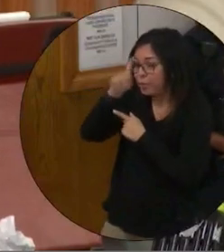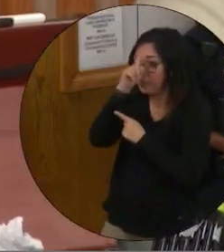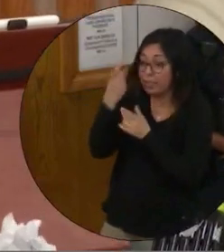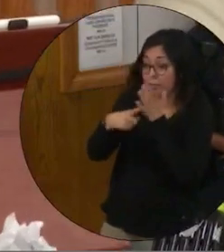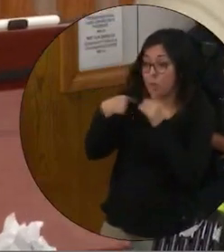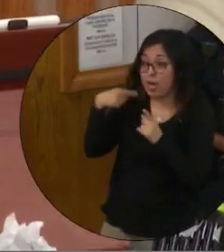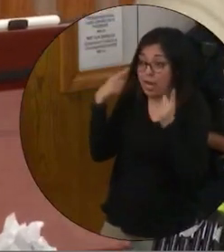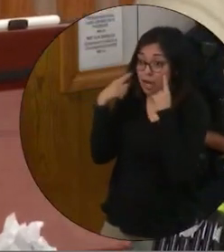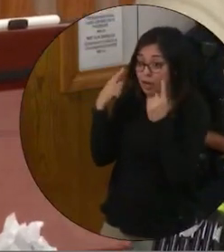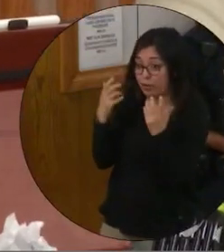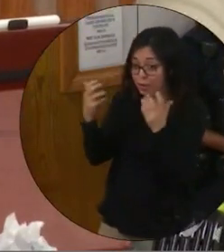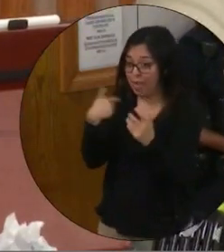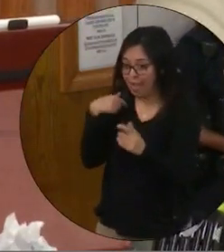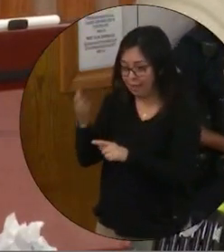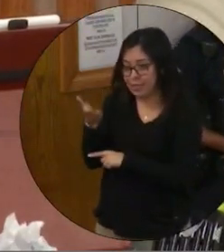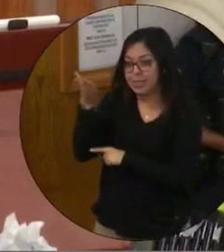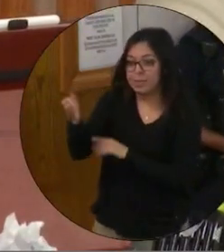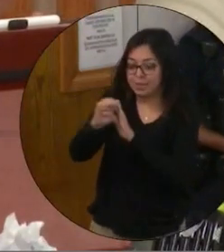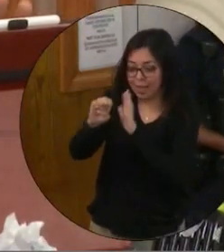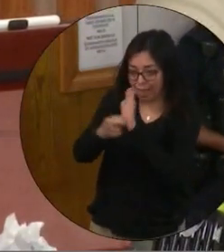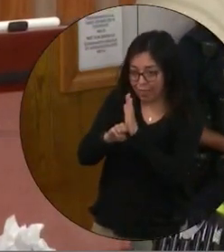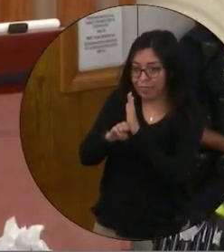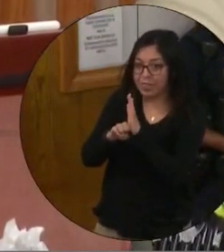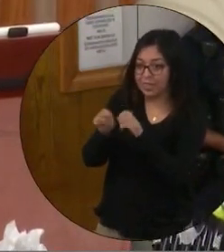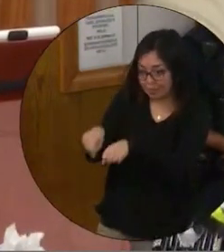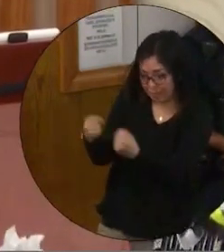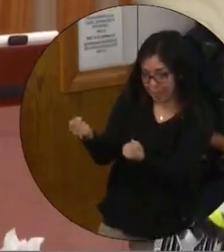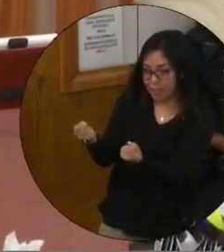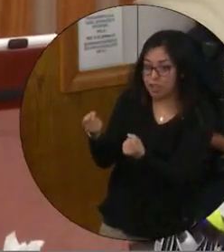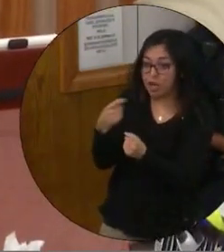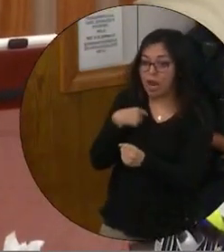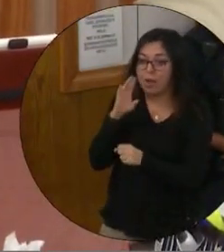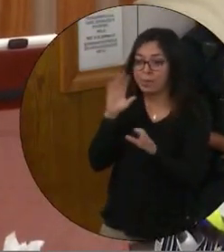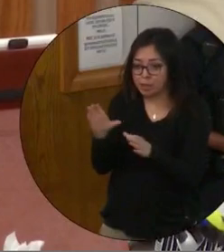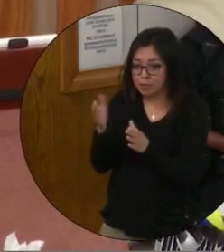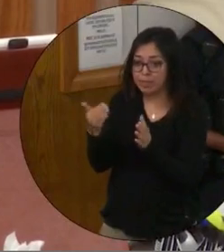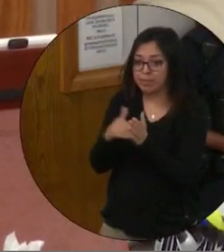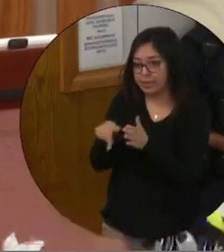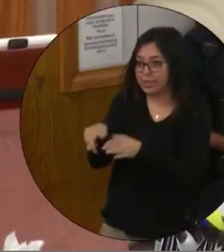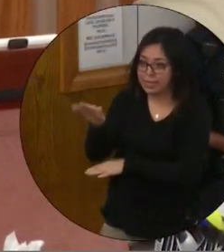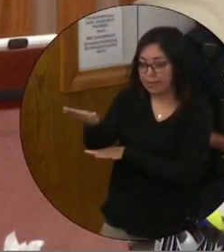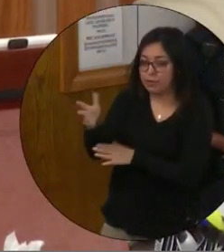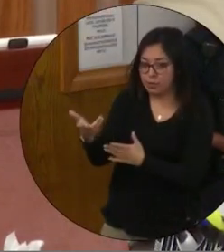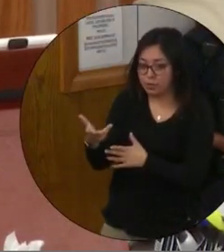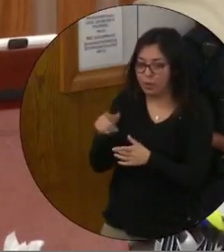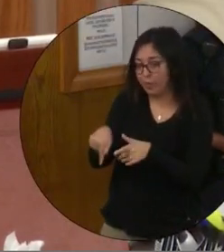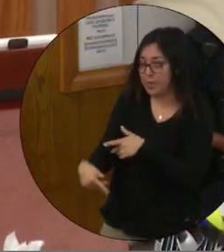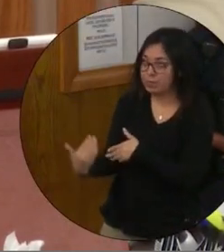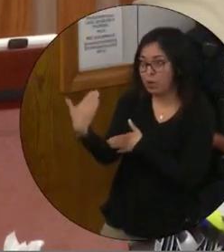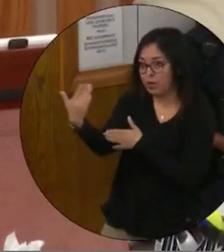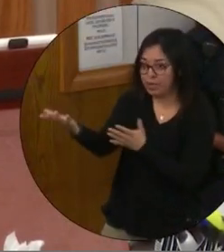I heard on the crowd, I have to submit an ethics violation, which I'll be doing this afternoon, well, this